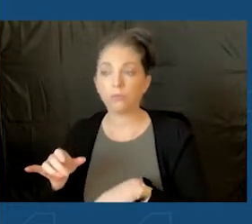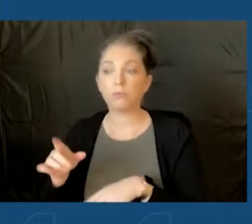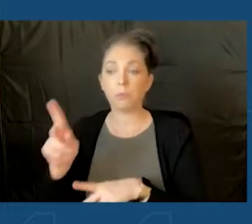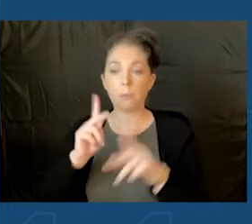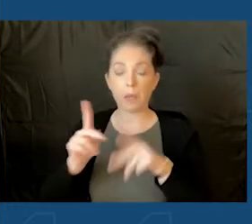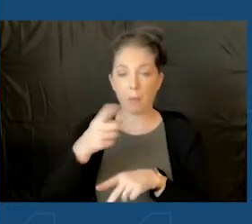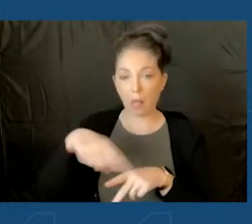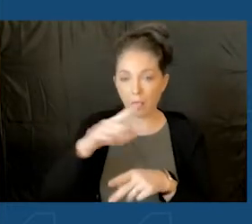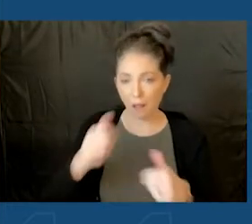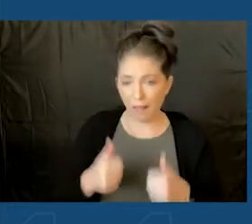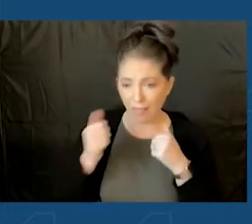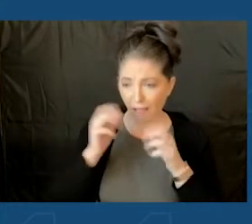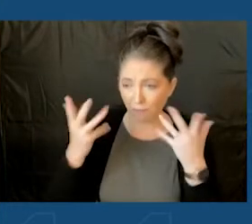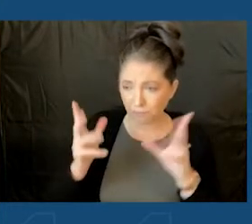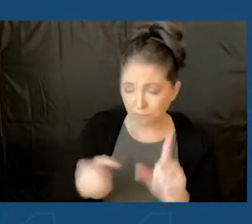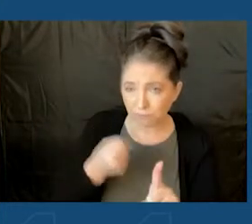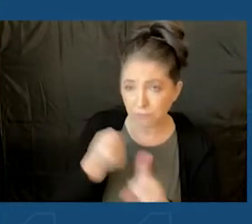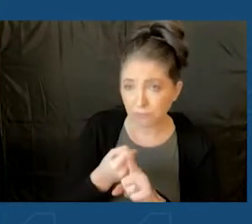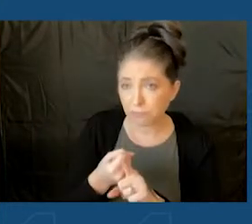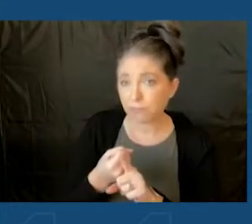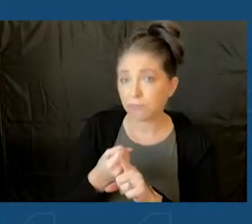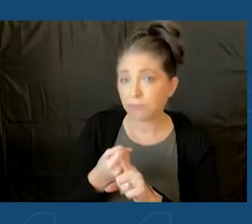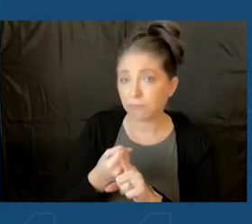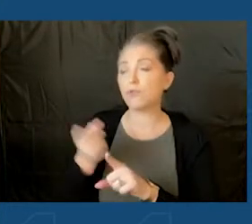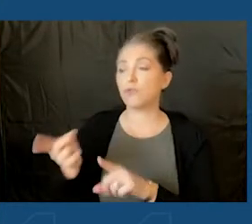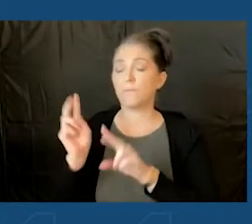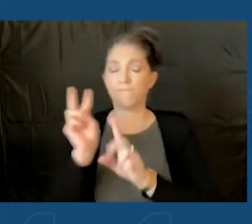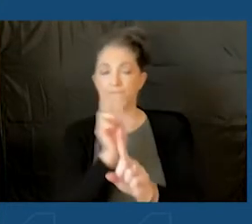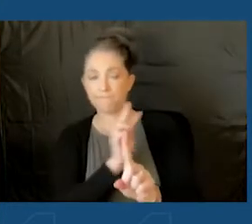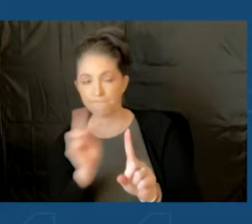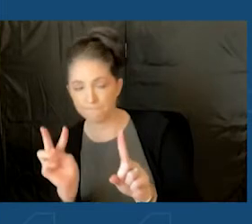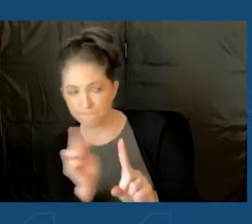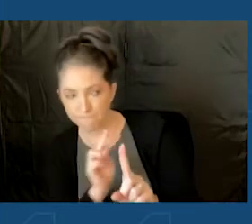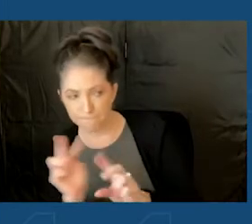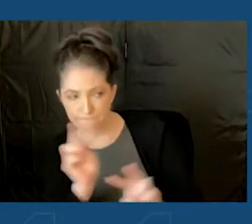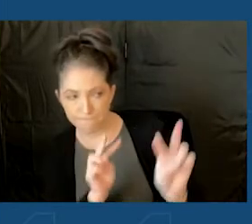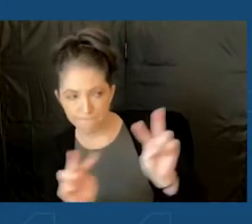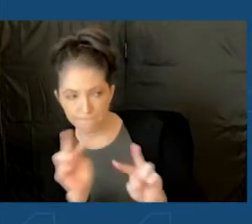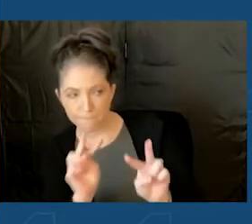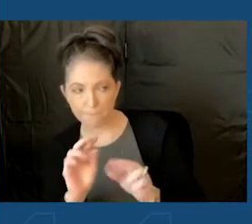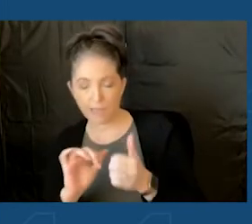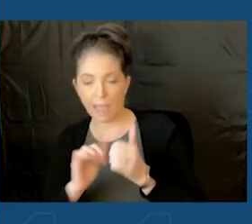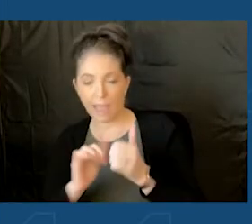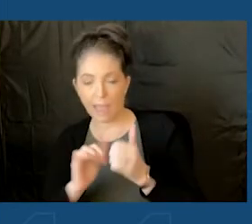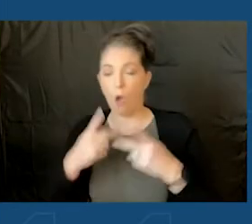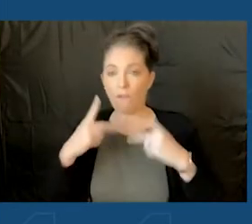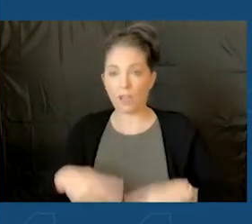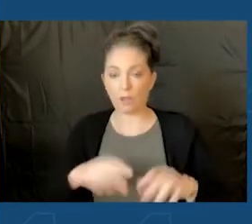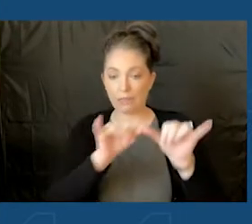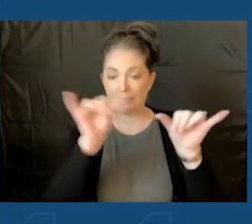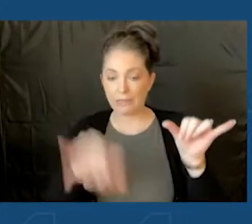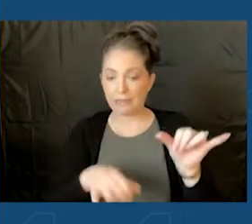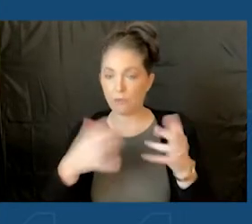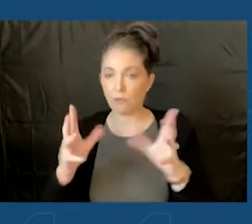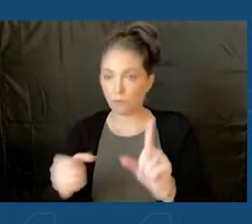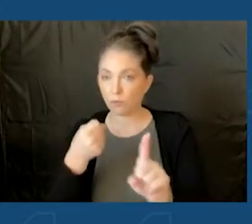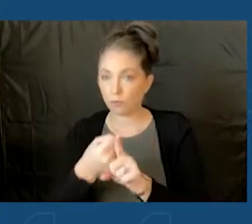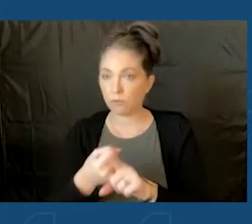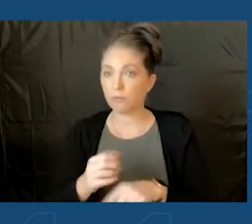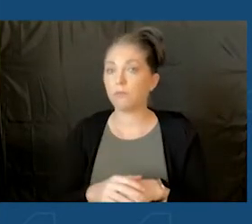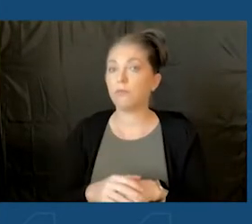harm's way, but also looking at the way that our physical system had been impacted. And the way you've honored the heroism of